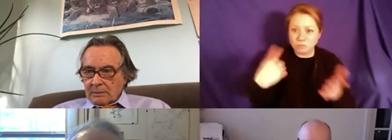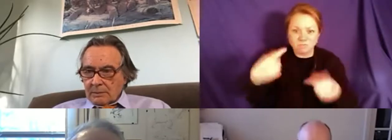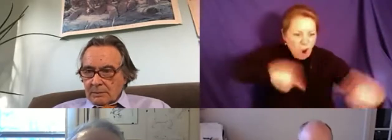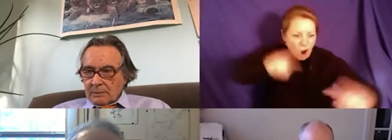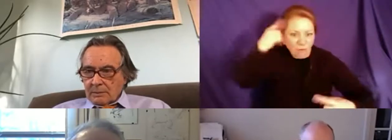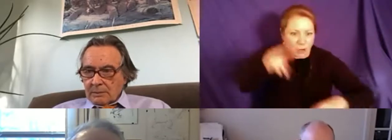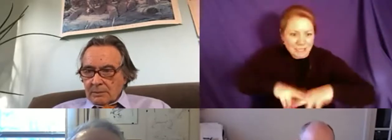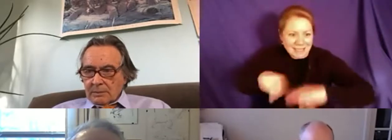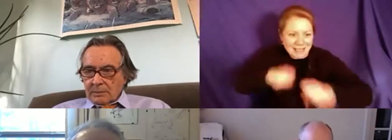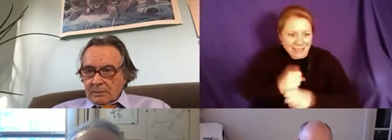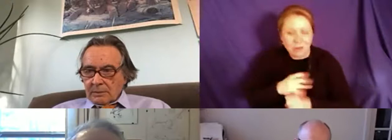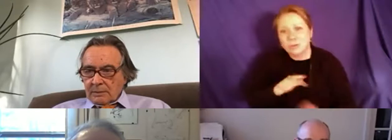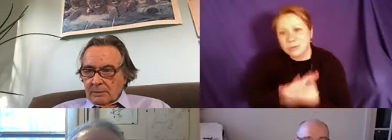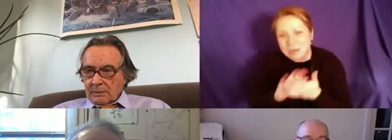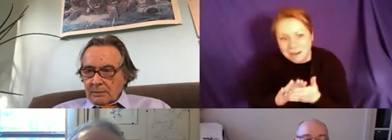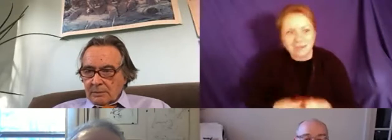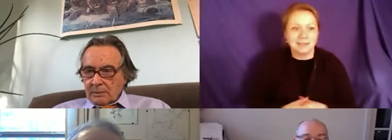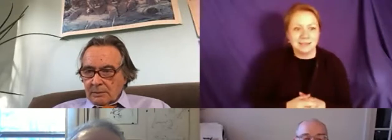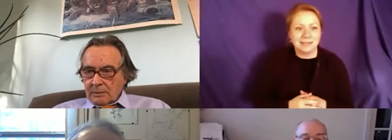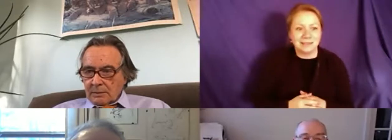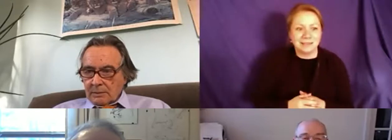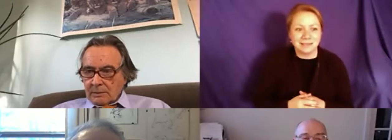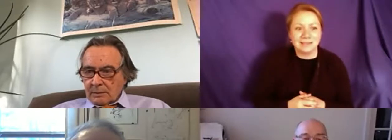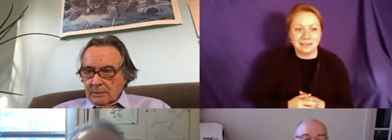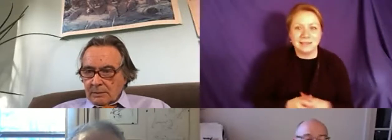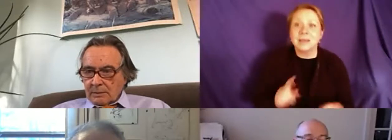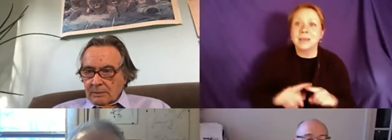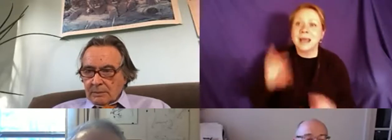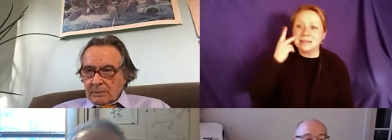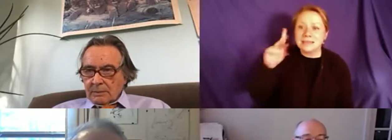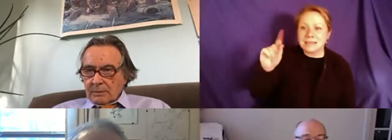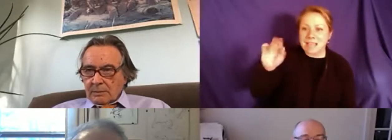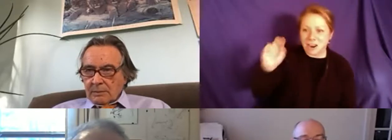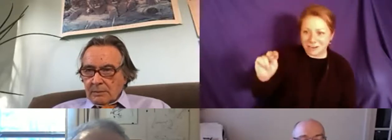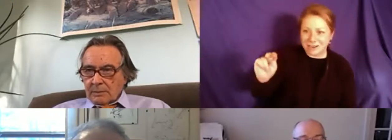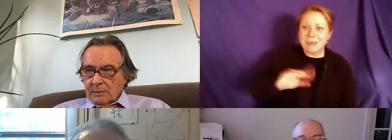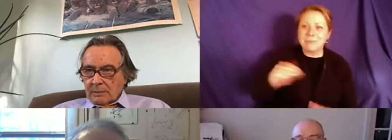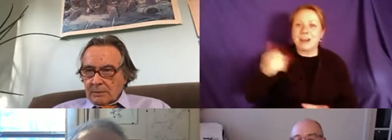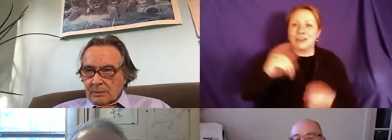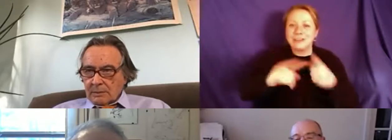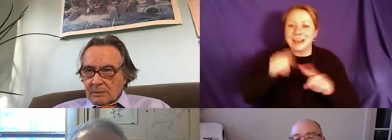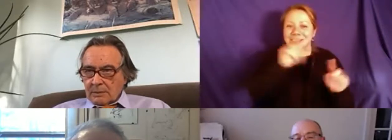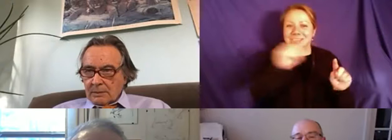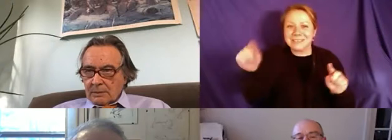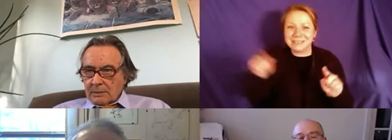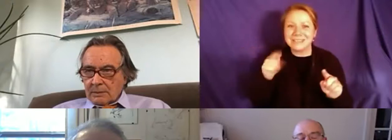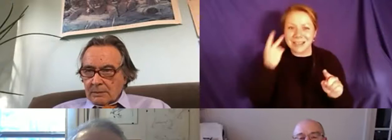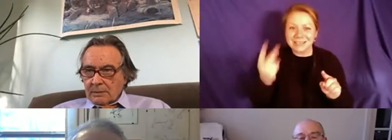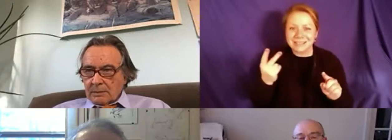year, which was nice. But, I see Karen there and a few of my other friends from